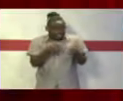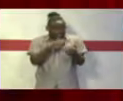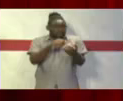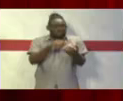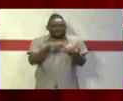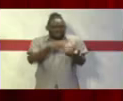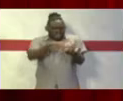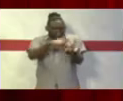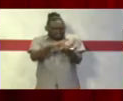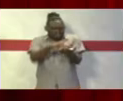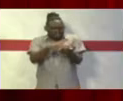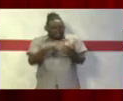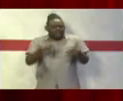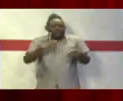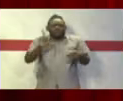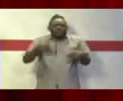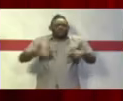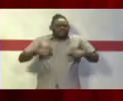Quite welcome,